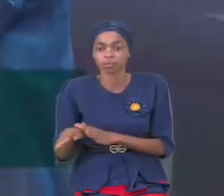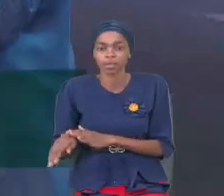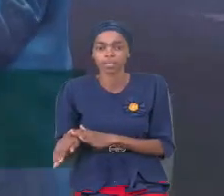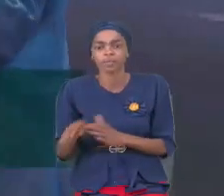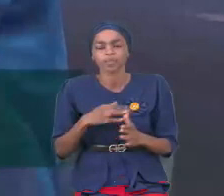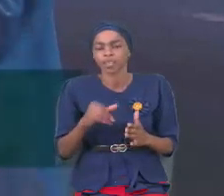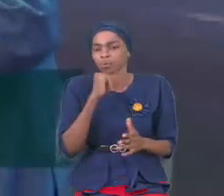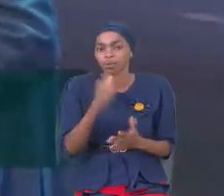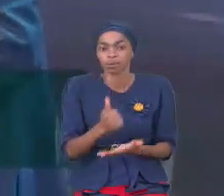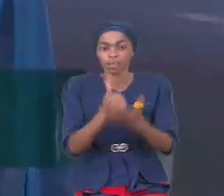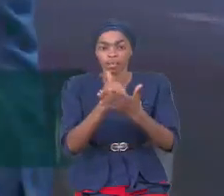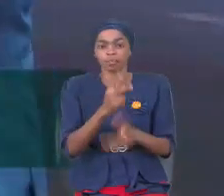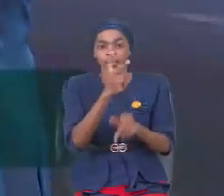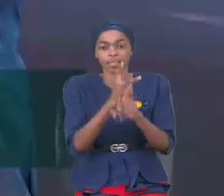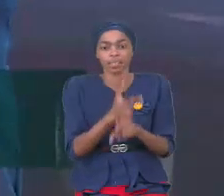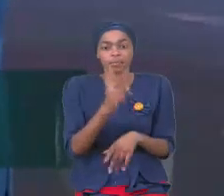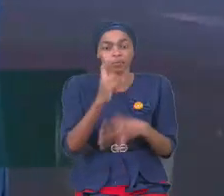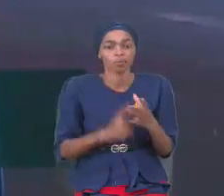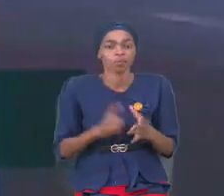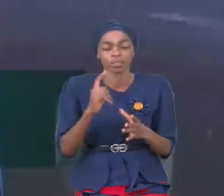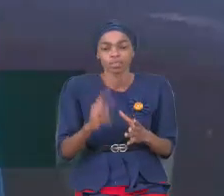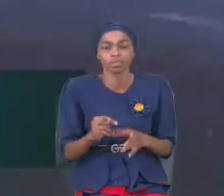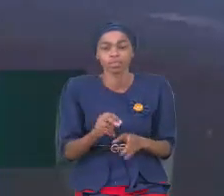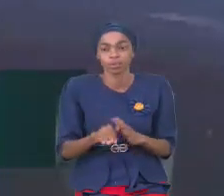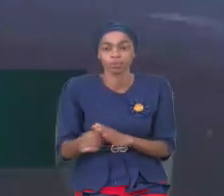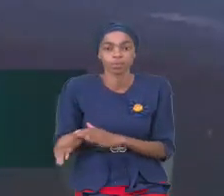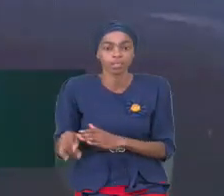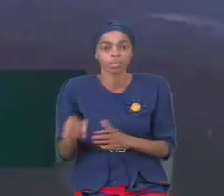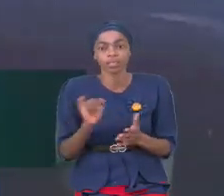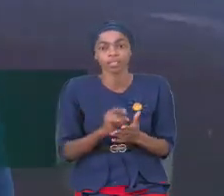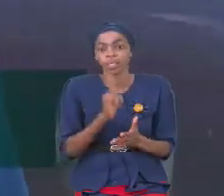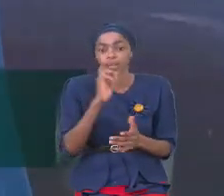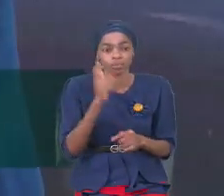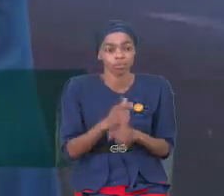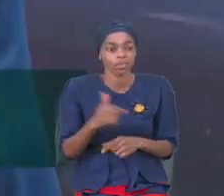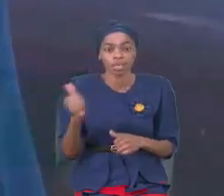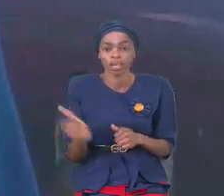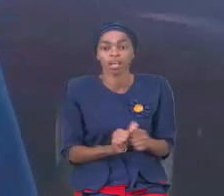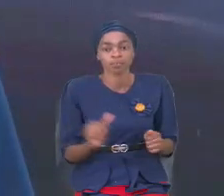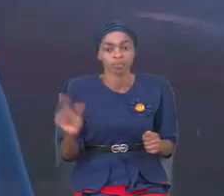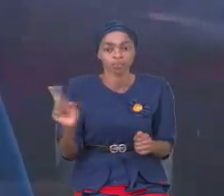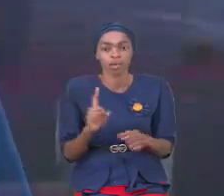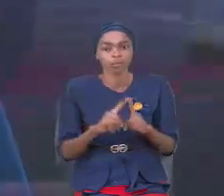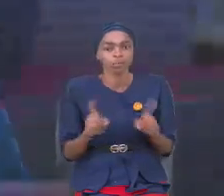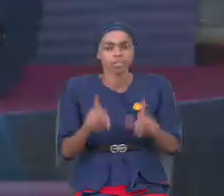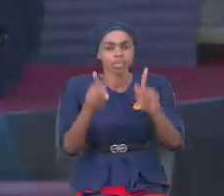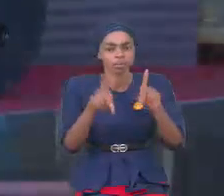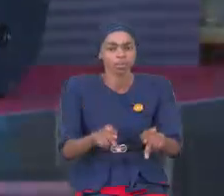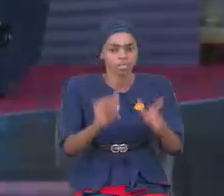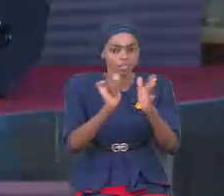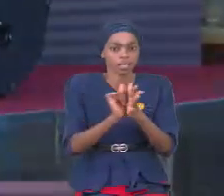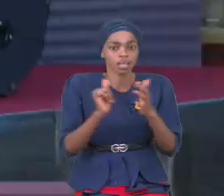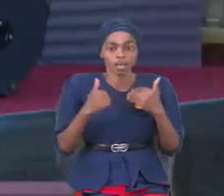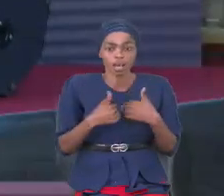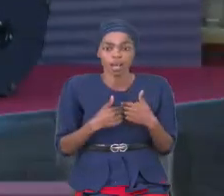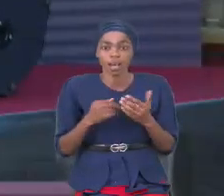plant. They're just everywhere. But the one that has result is the one that has